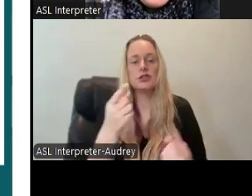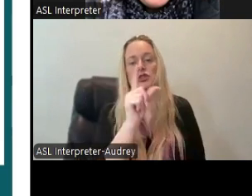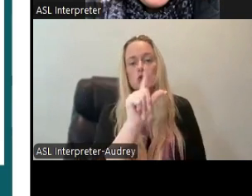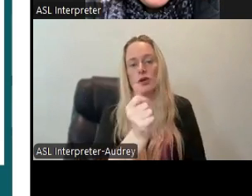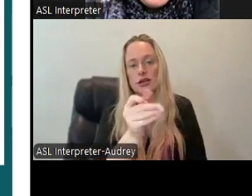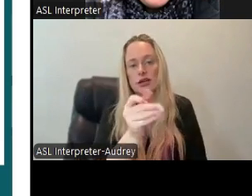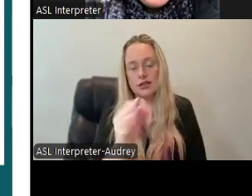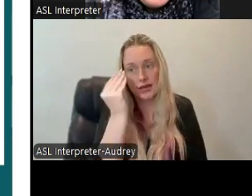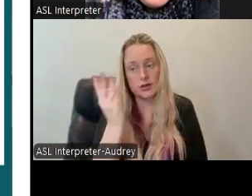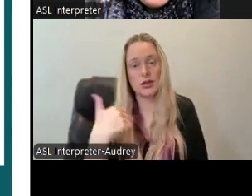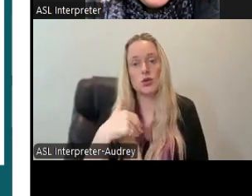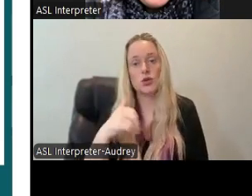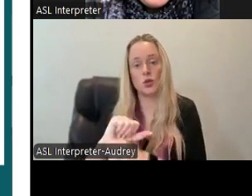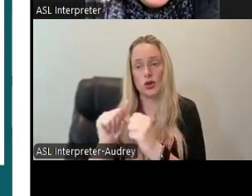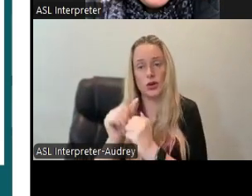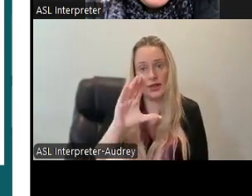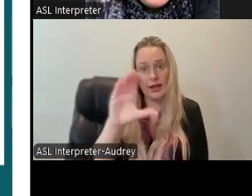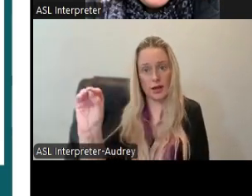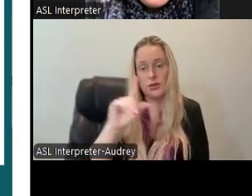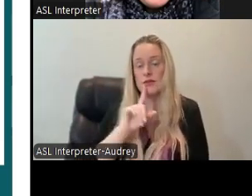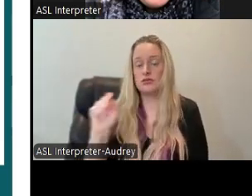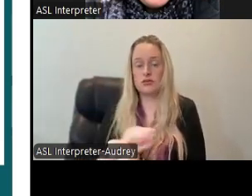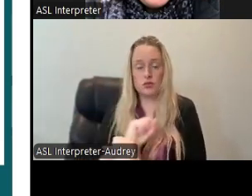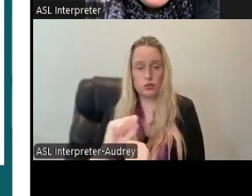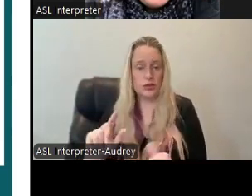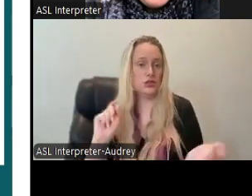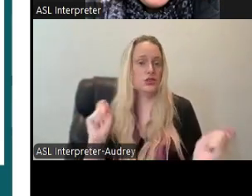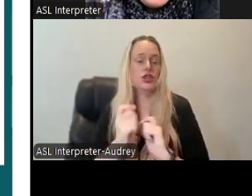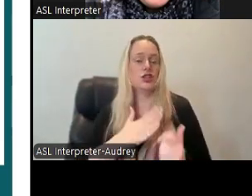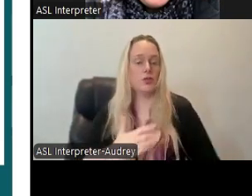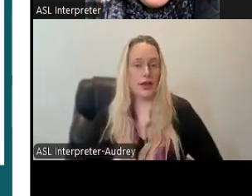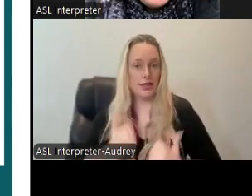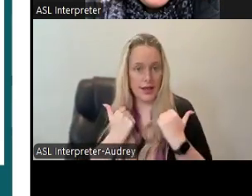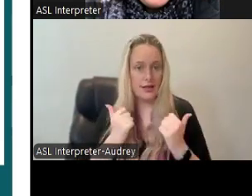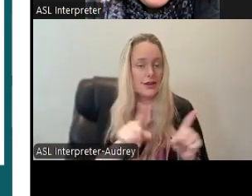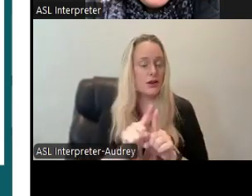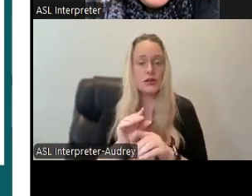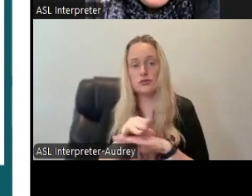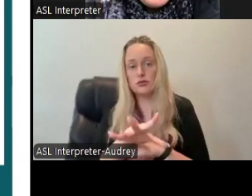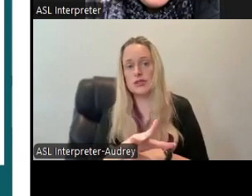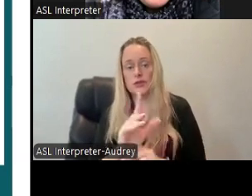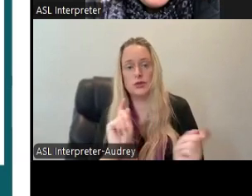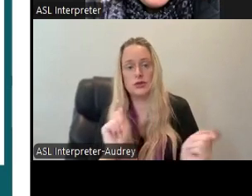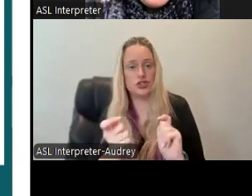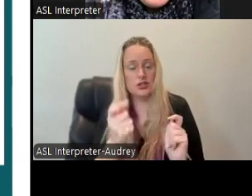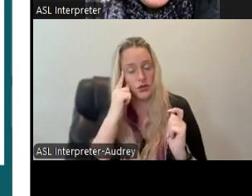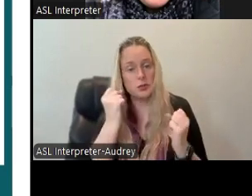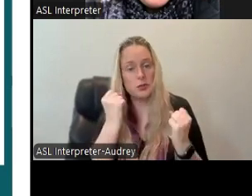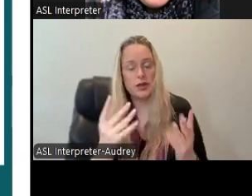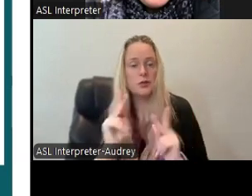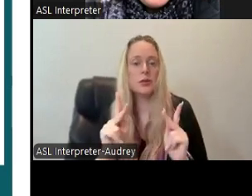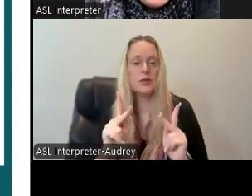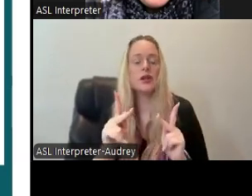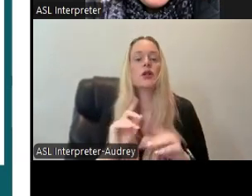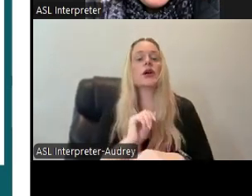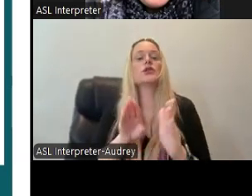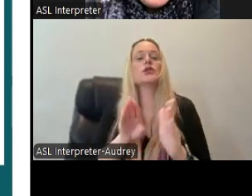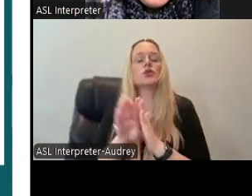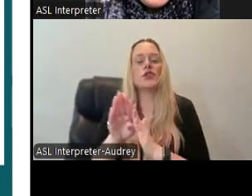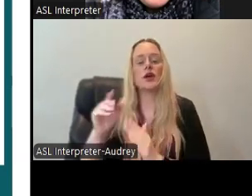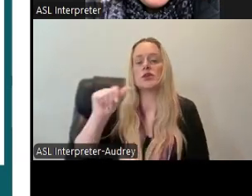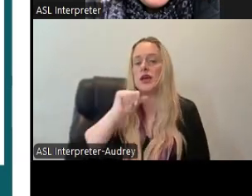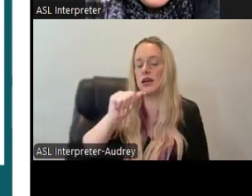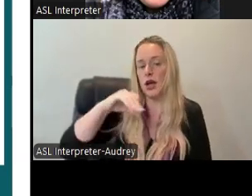with Silverstein as an artist has changed my life and the lives of many people around us. They actually helped us found a nonprofit down at the World Trade Center called NYC Culture